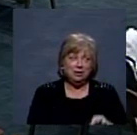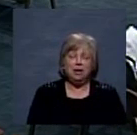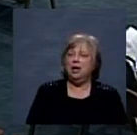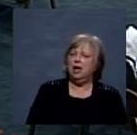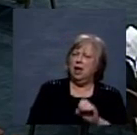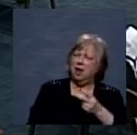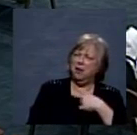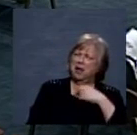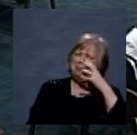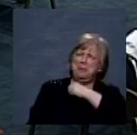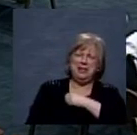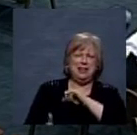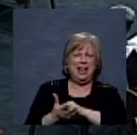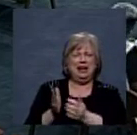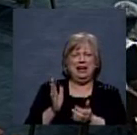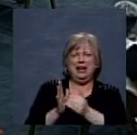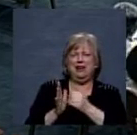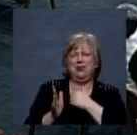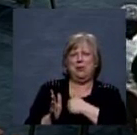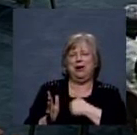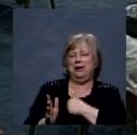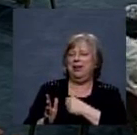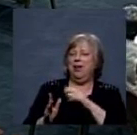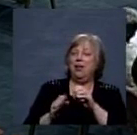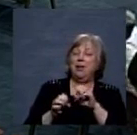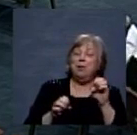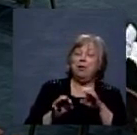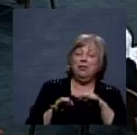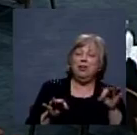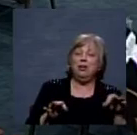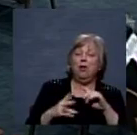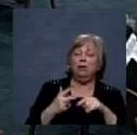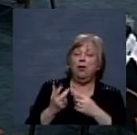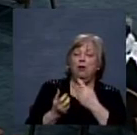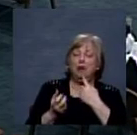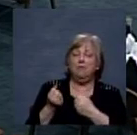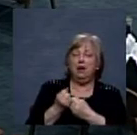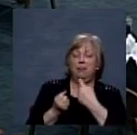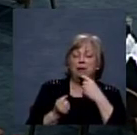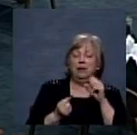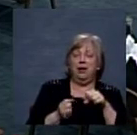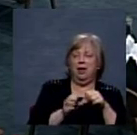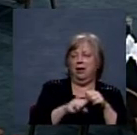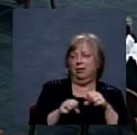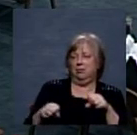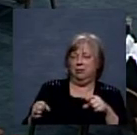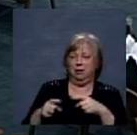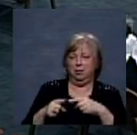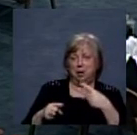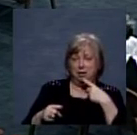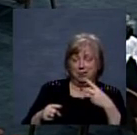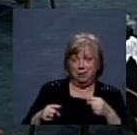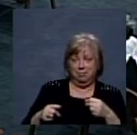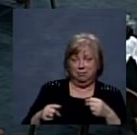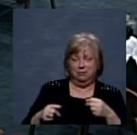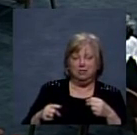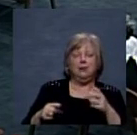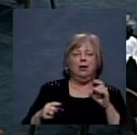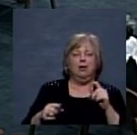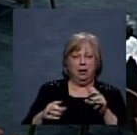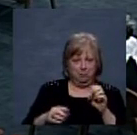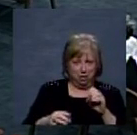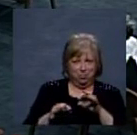Oh, I keep missing those. Sorry about that. On the emergency clause, all in favor indicate by saying aye. Aye. Opposed, say nay. The